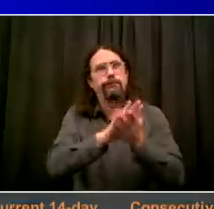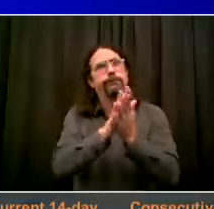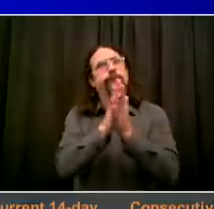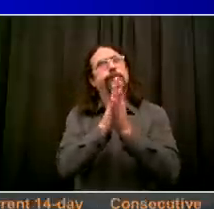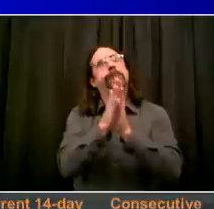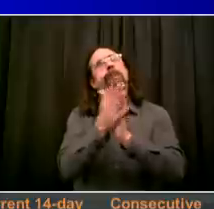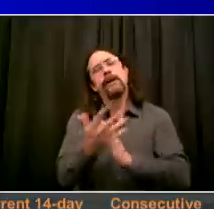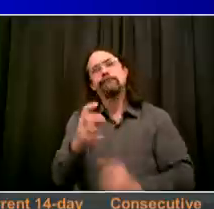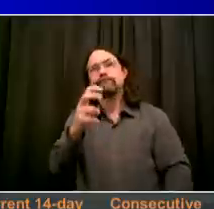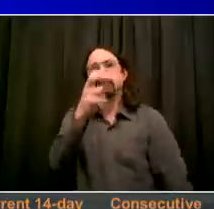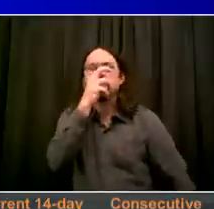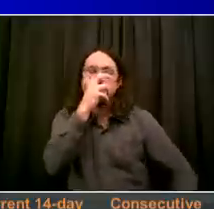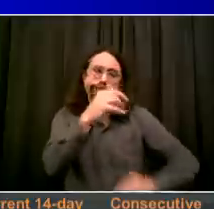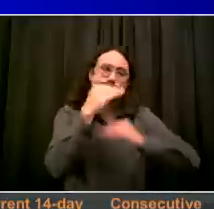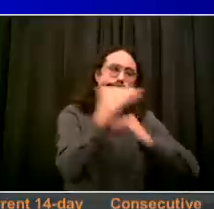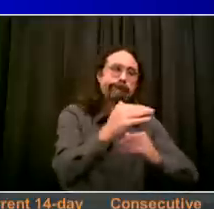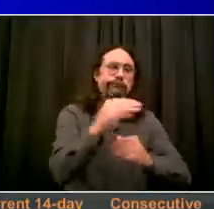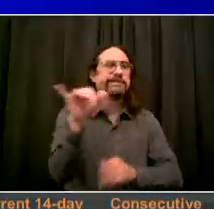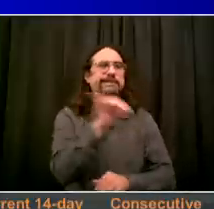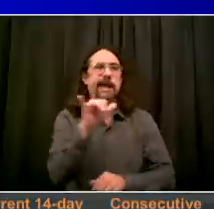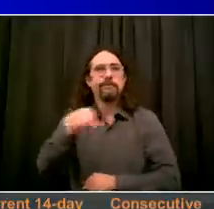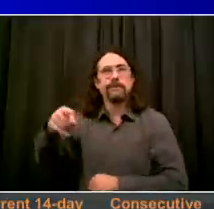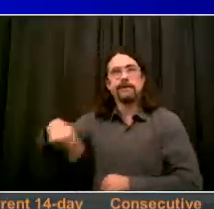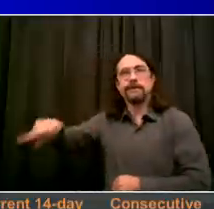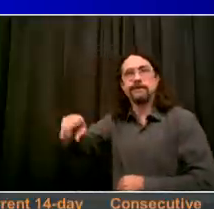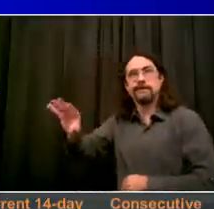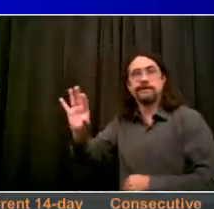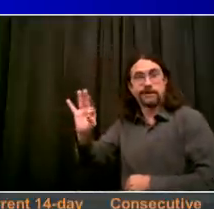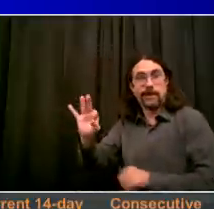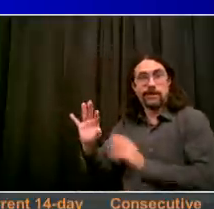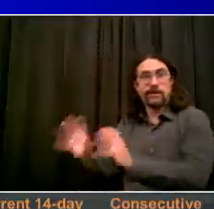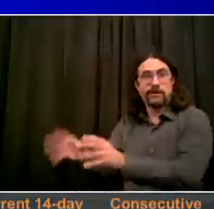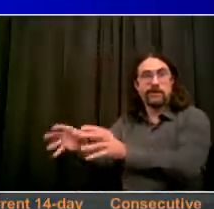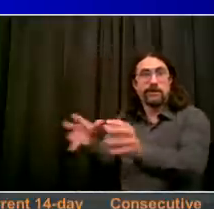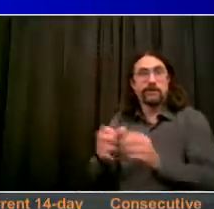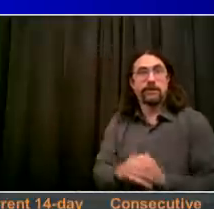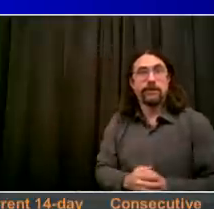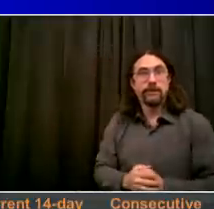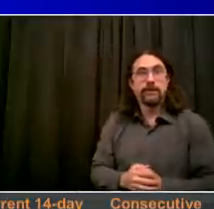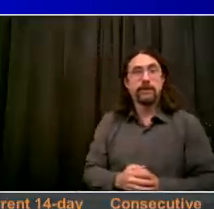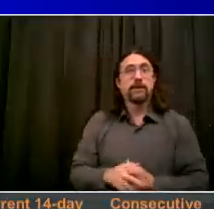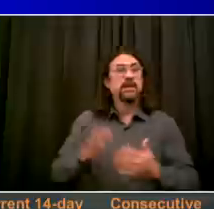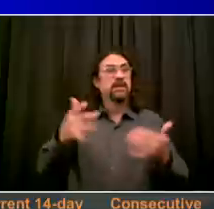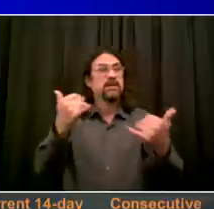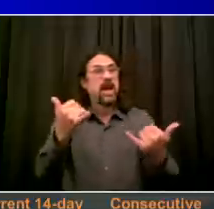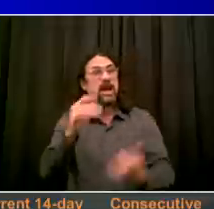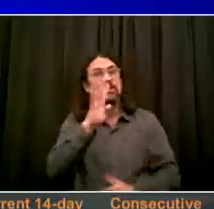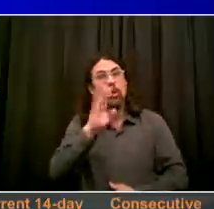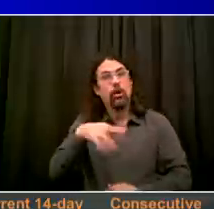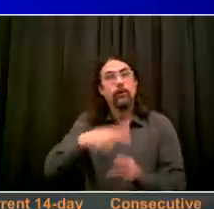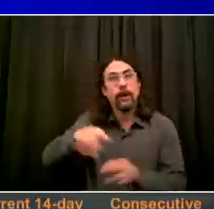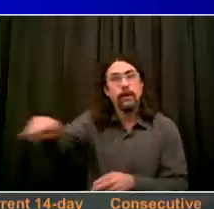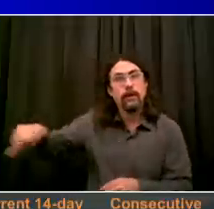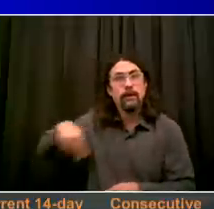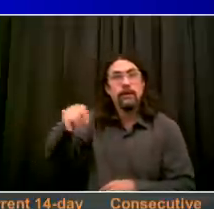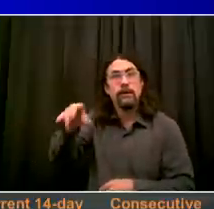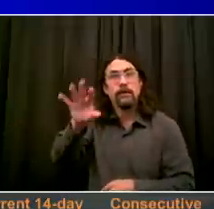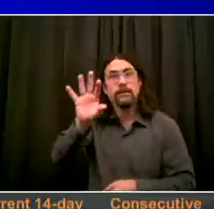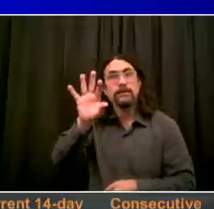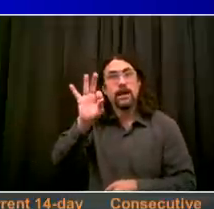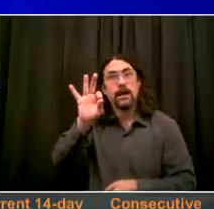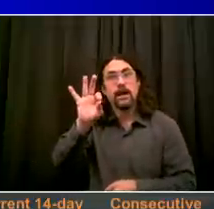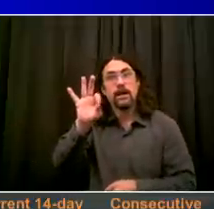codes, I've proposed, I think, the way forward. Clear, sharp restrictions applied quickly. Now, obviously, with